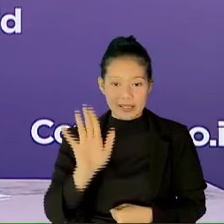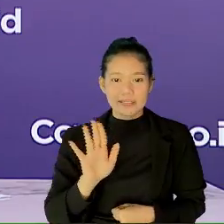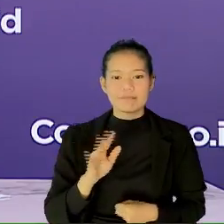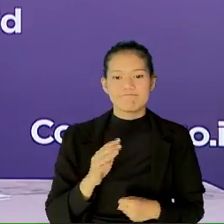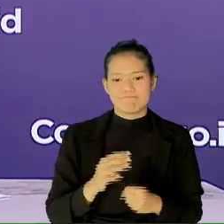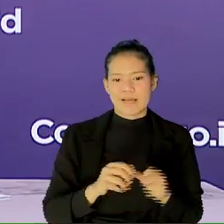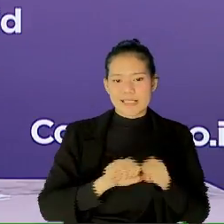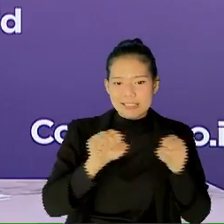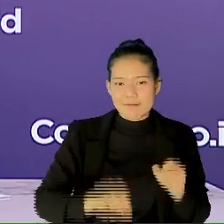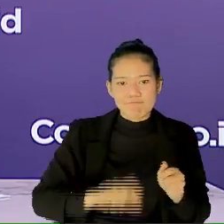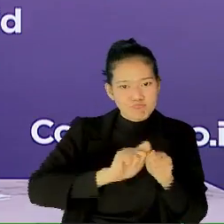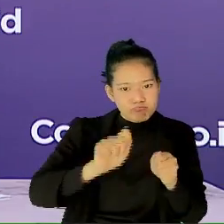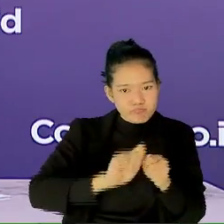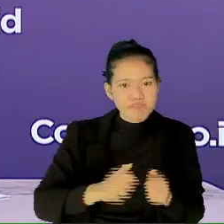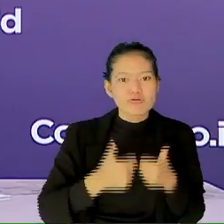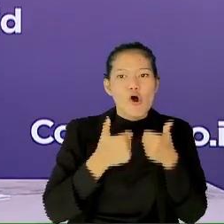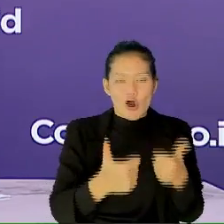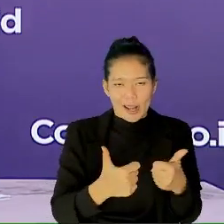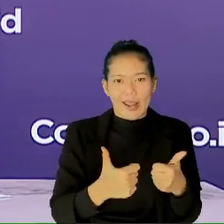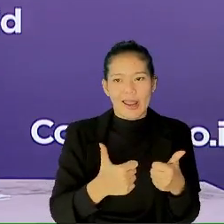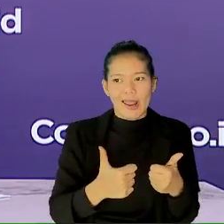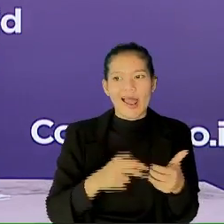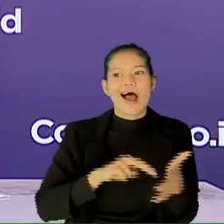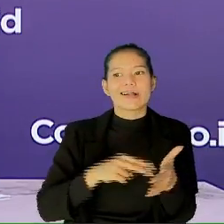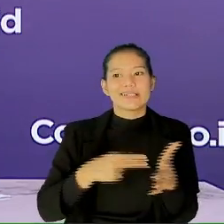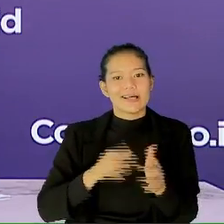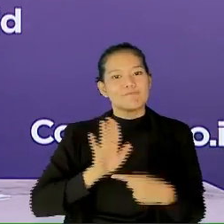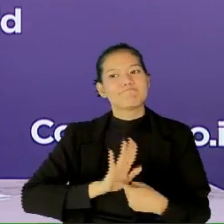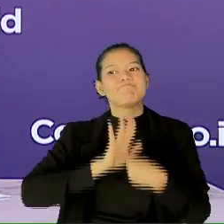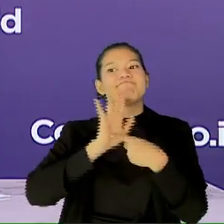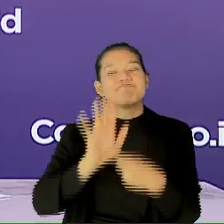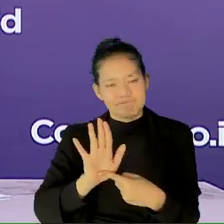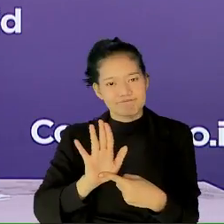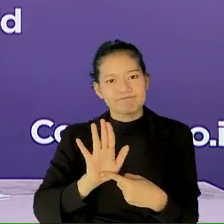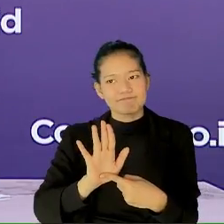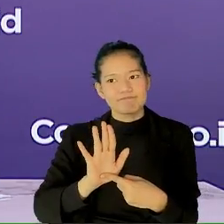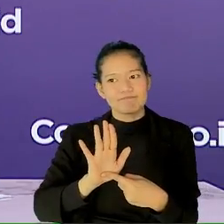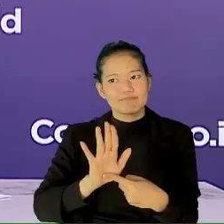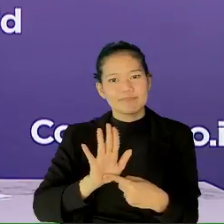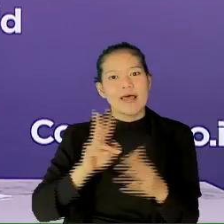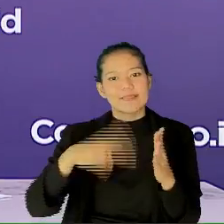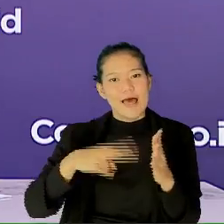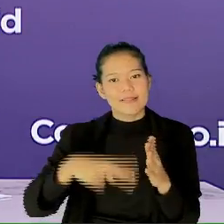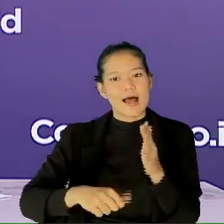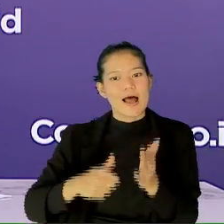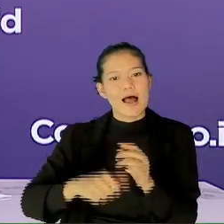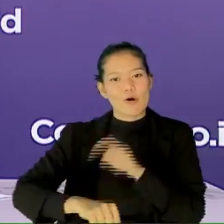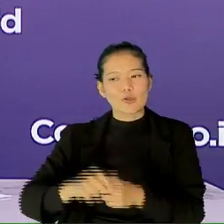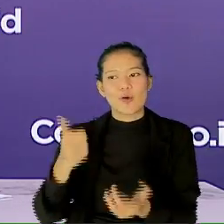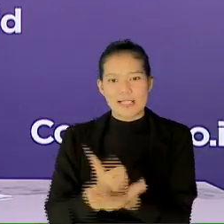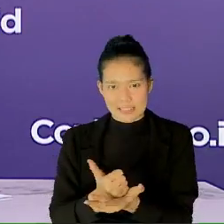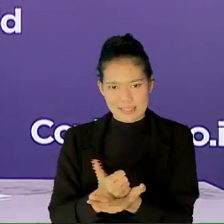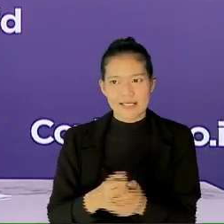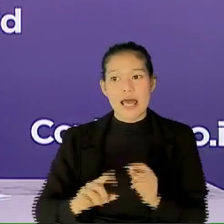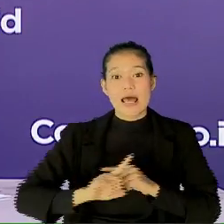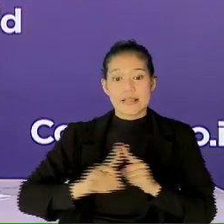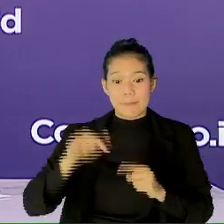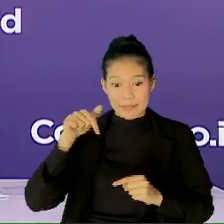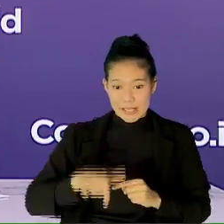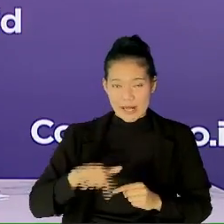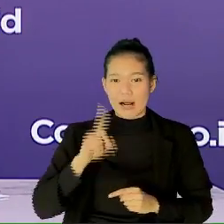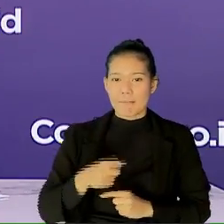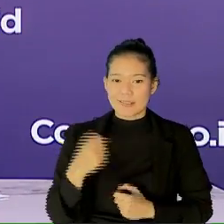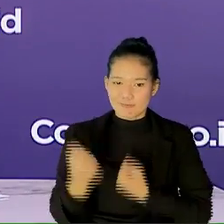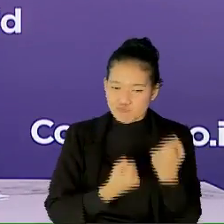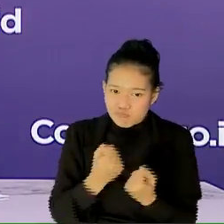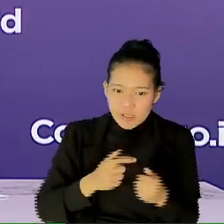recovered, the system, then we will use that for the indicators. But we still report the death